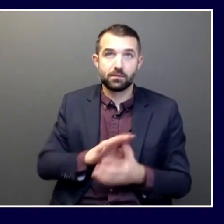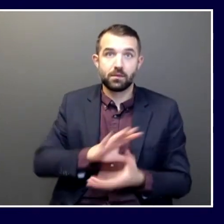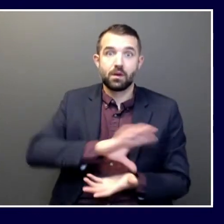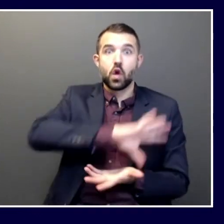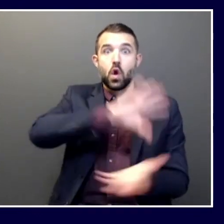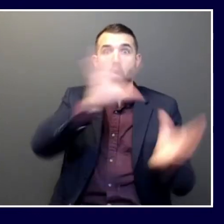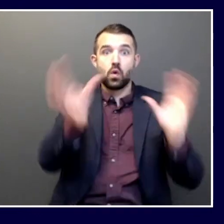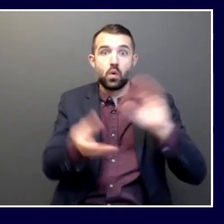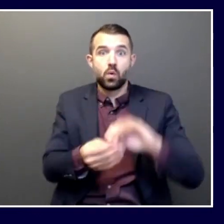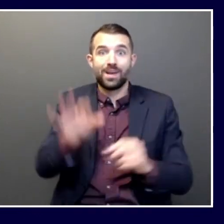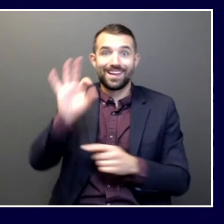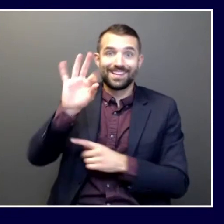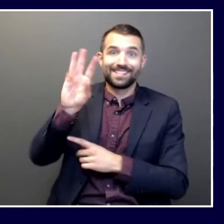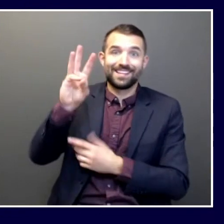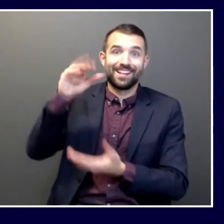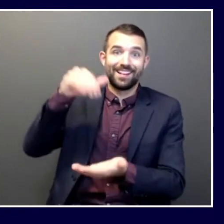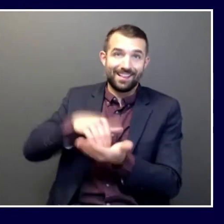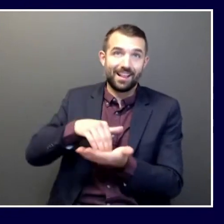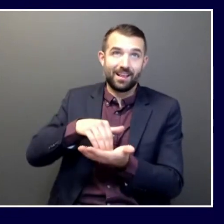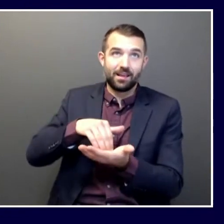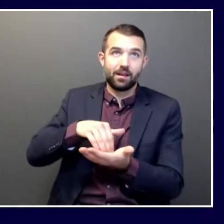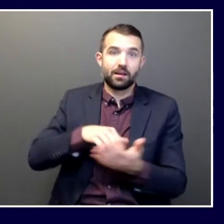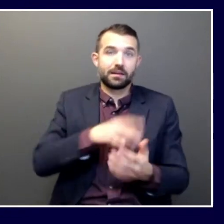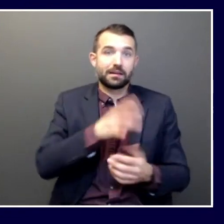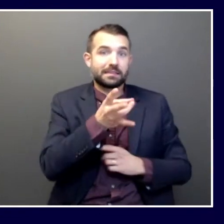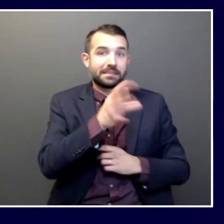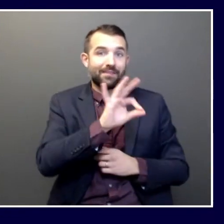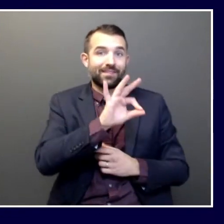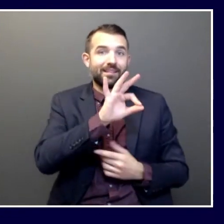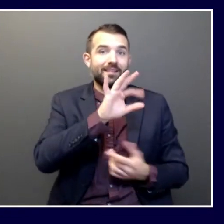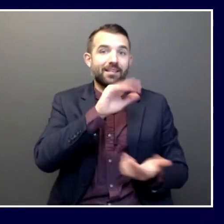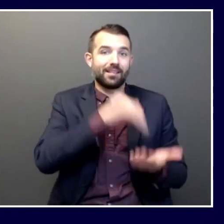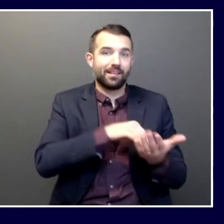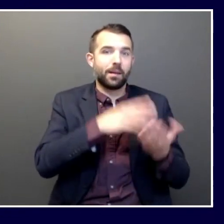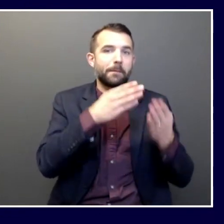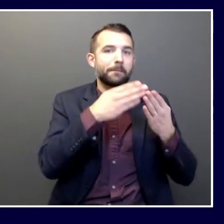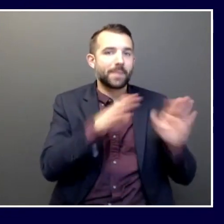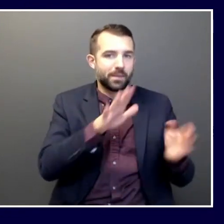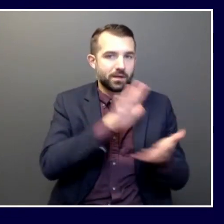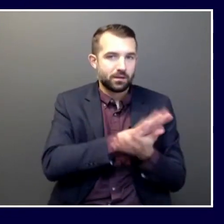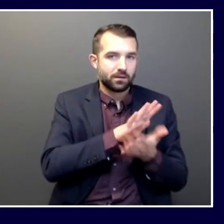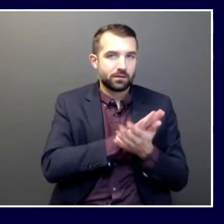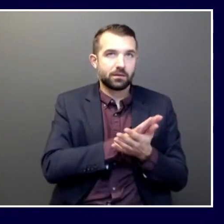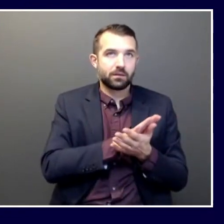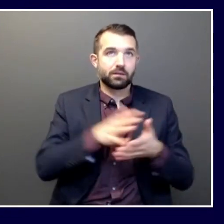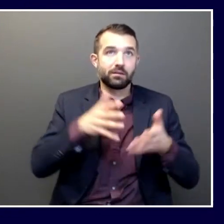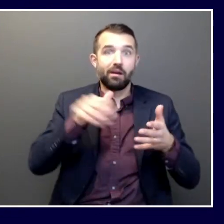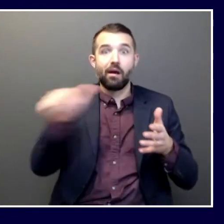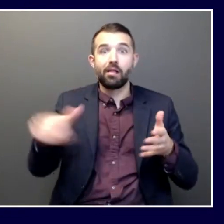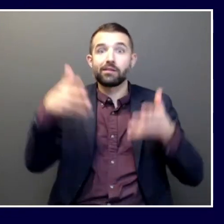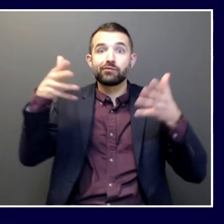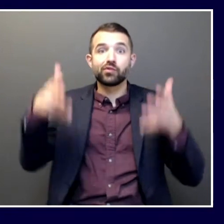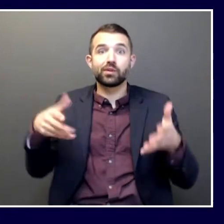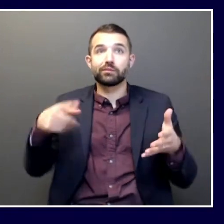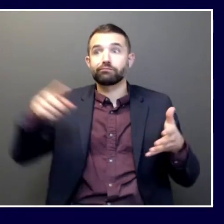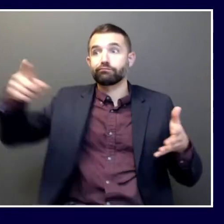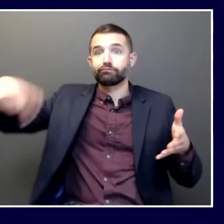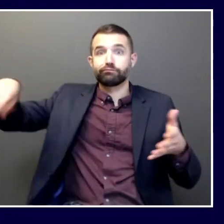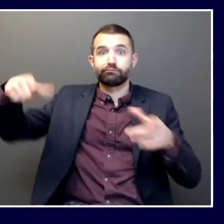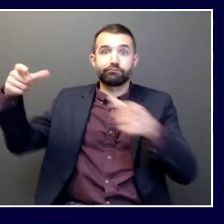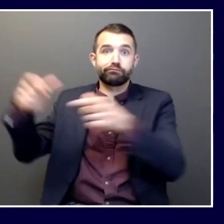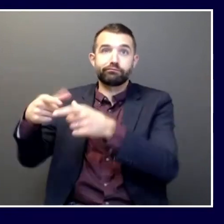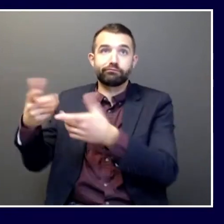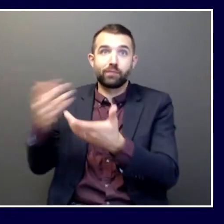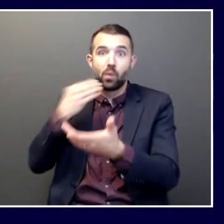just to kind of clarify off of Patrick's question, no indication at this time, or not ready yet to talk about potentially making the